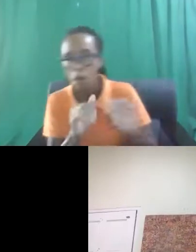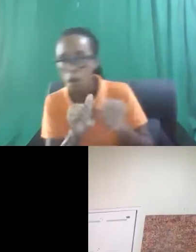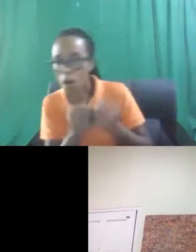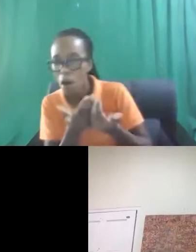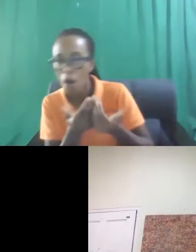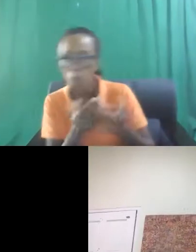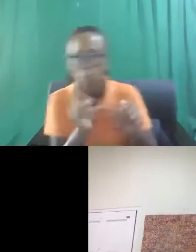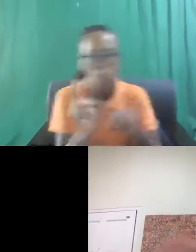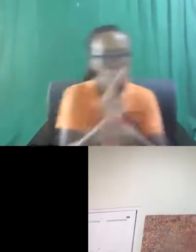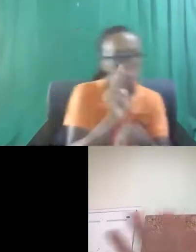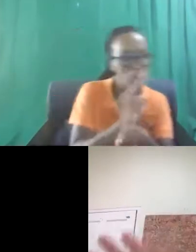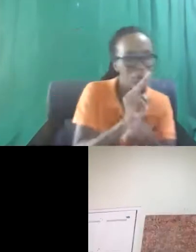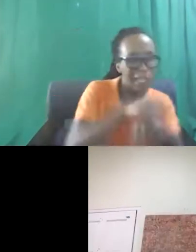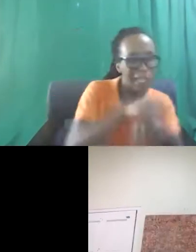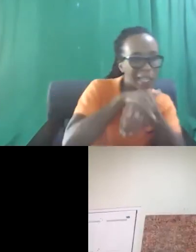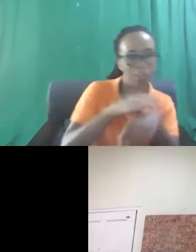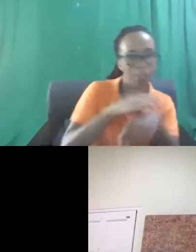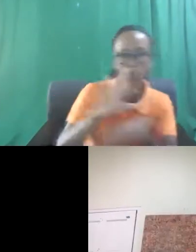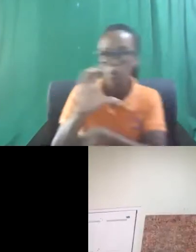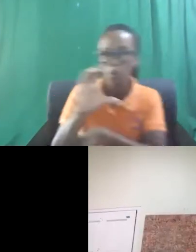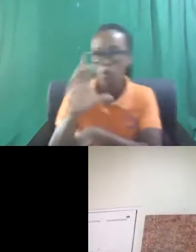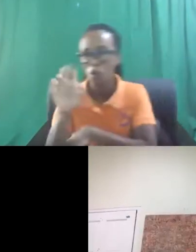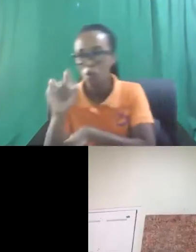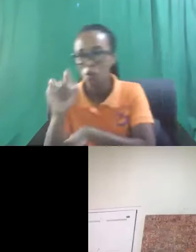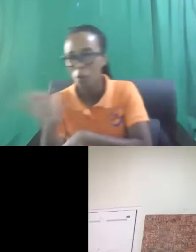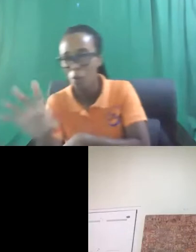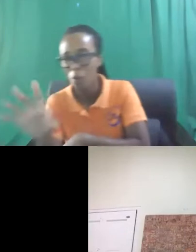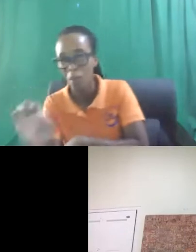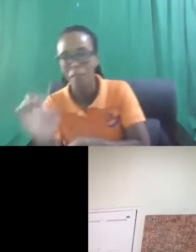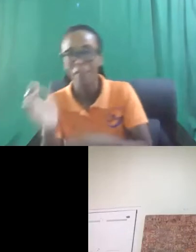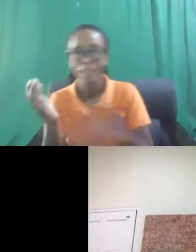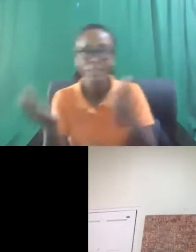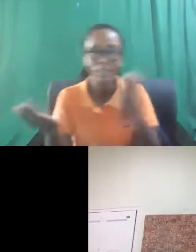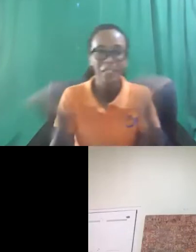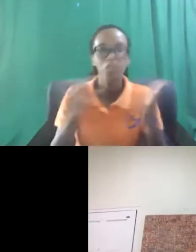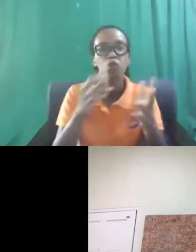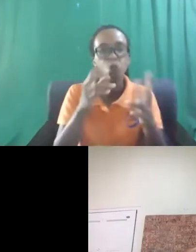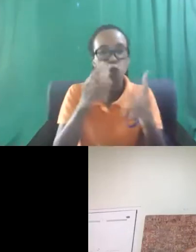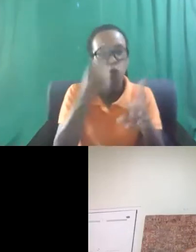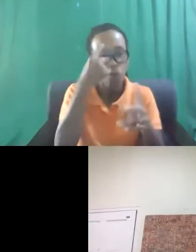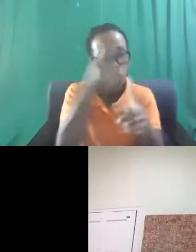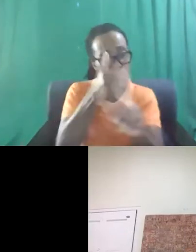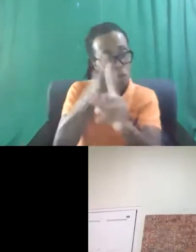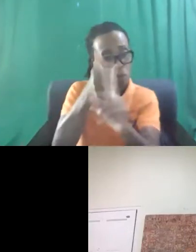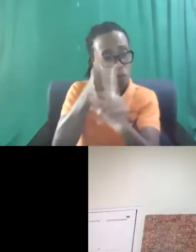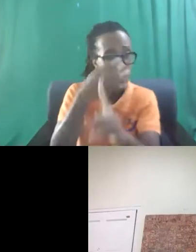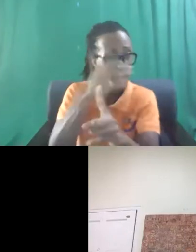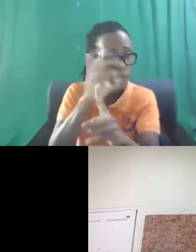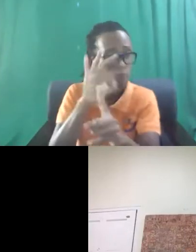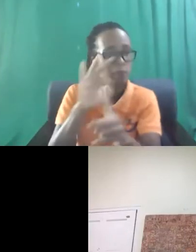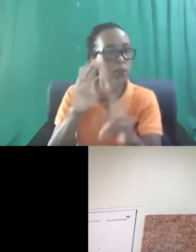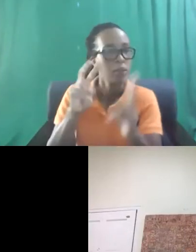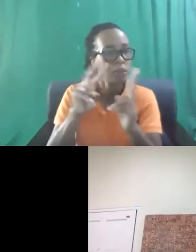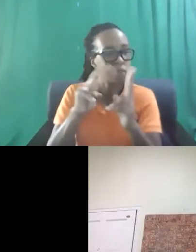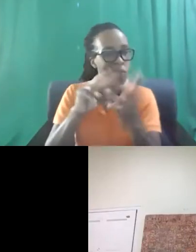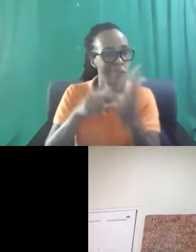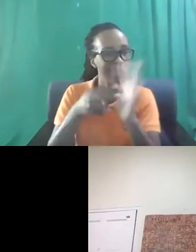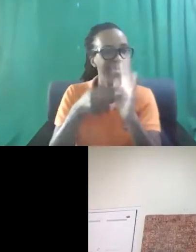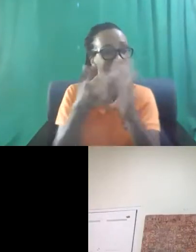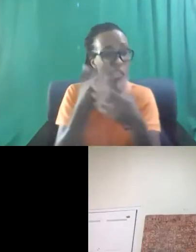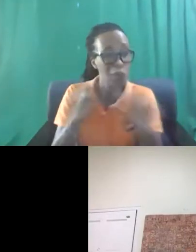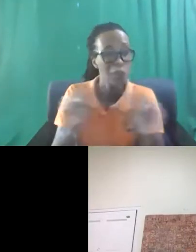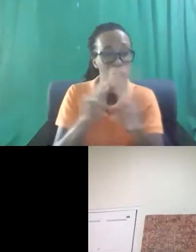and English, and you see it across the region as well in different countries. So for me, the great thrill of